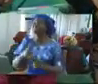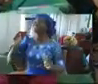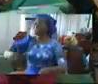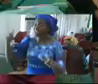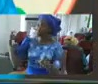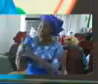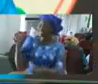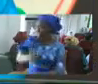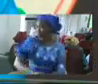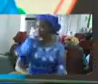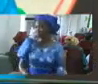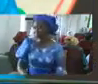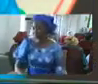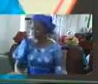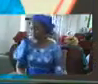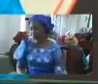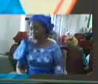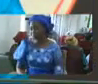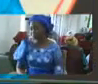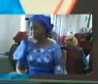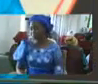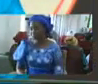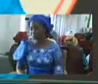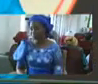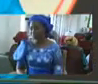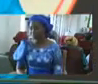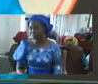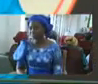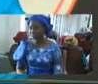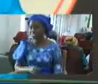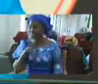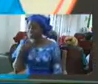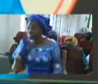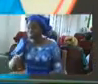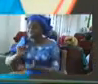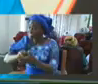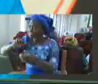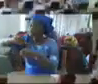Just in case you want to report me, I'm also saying that it has no respect for General Overseer.